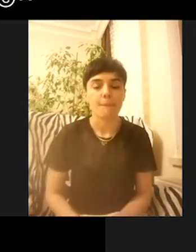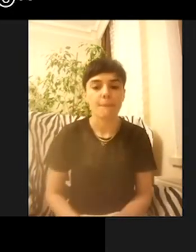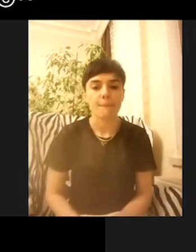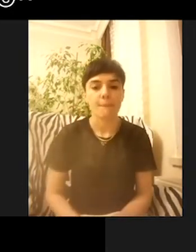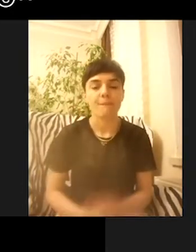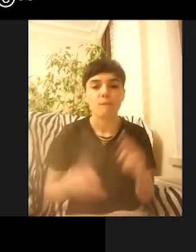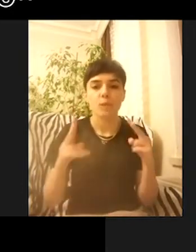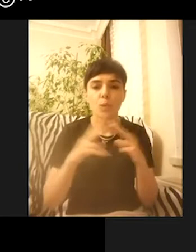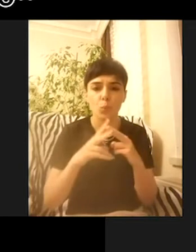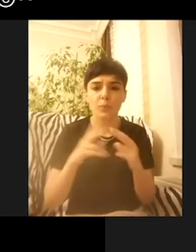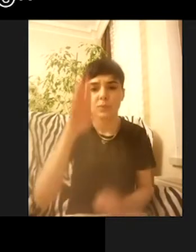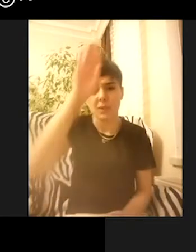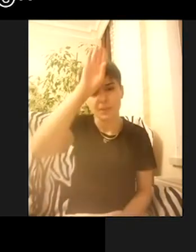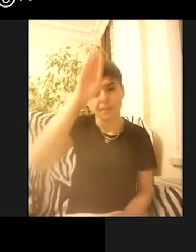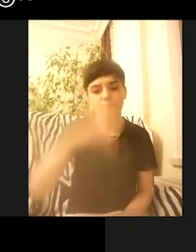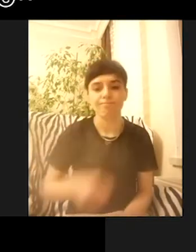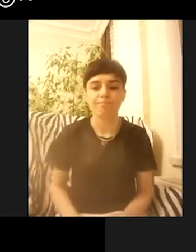completely different from the